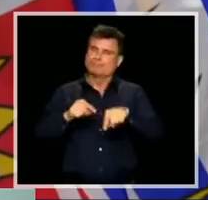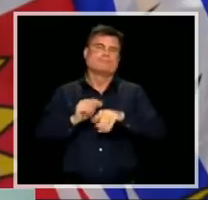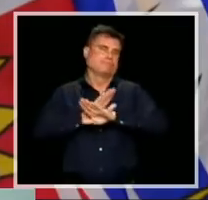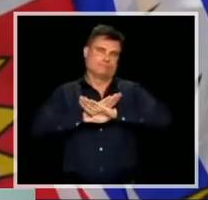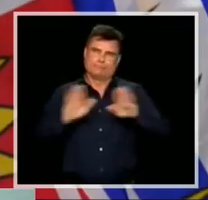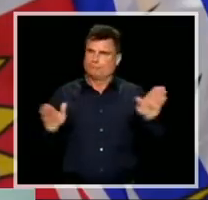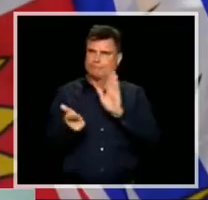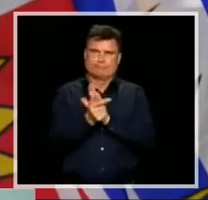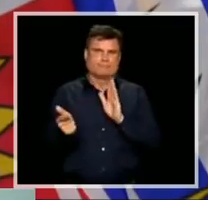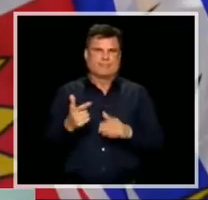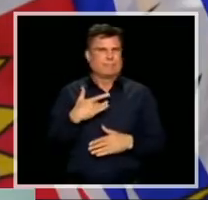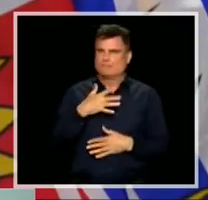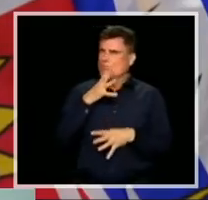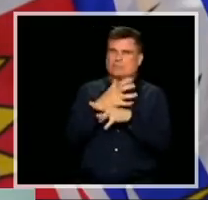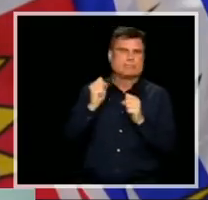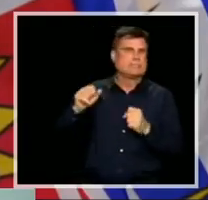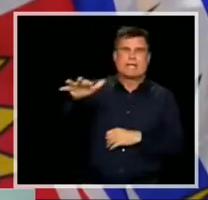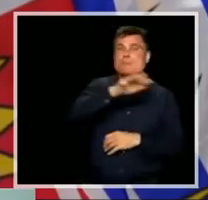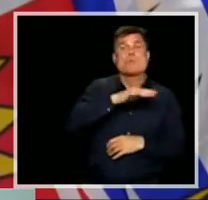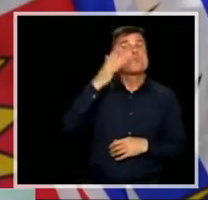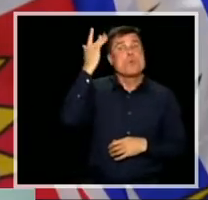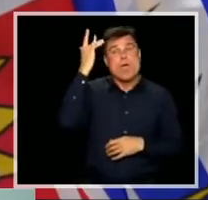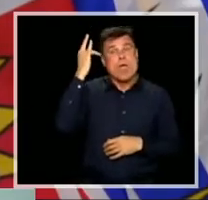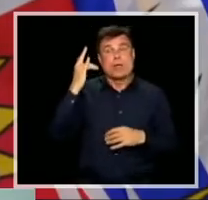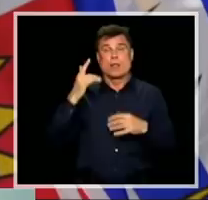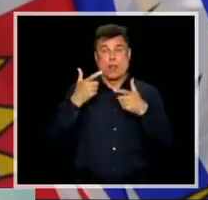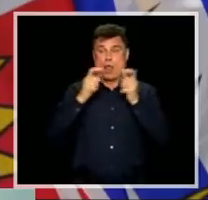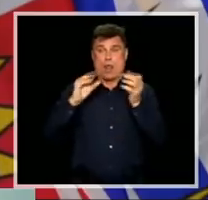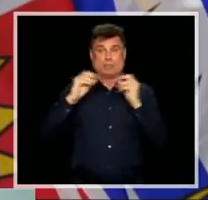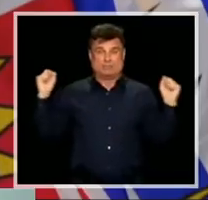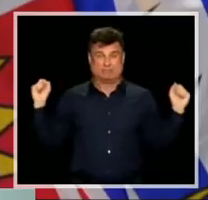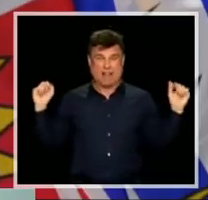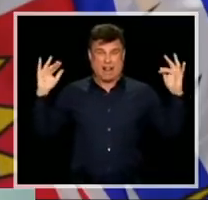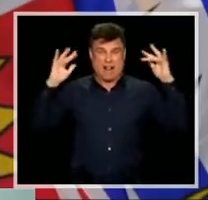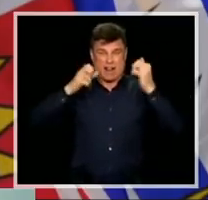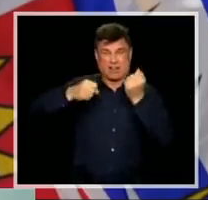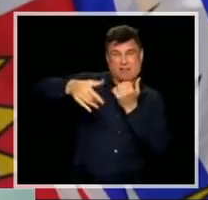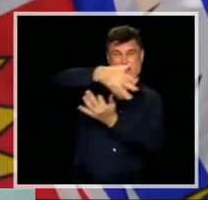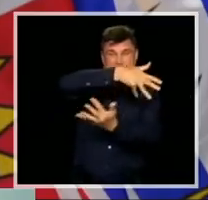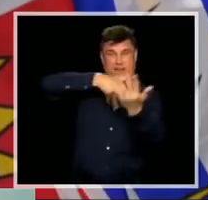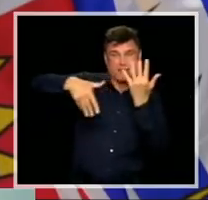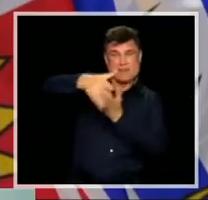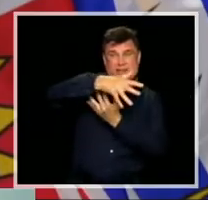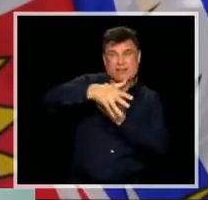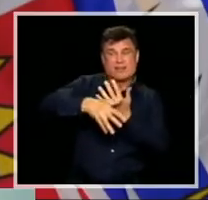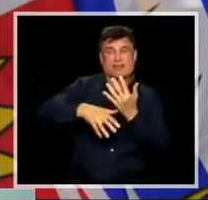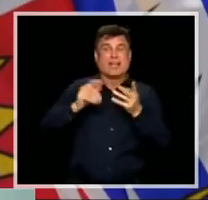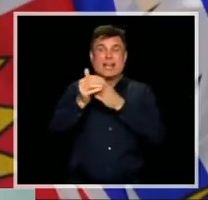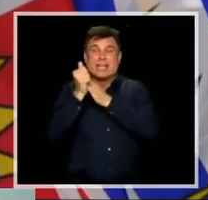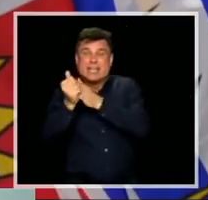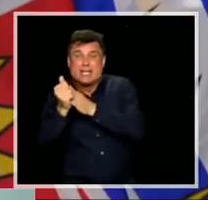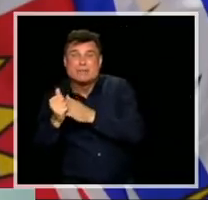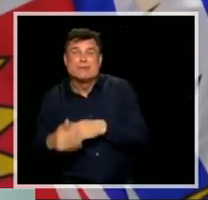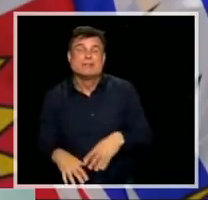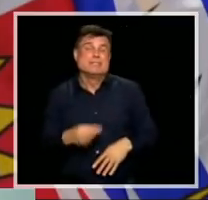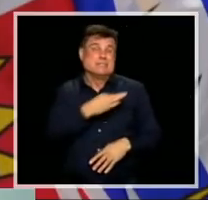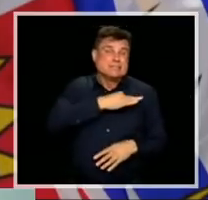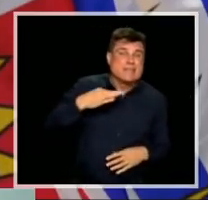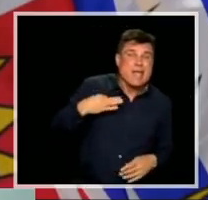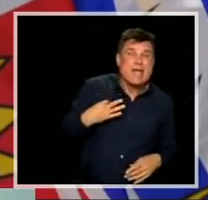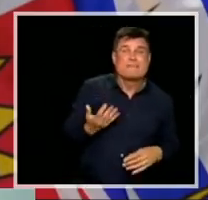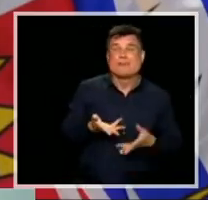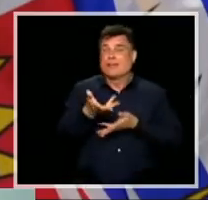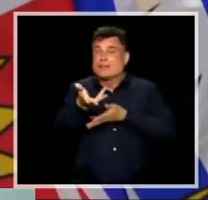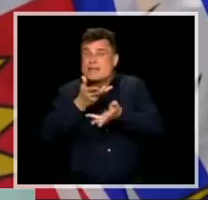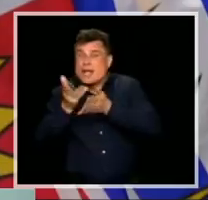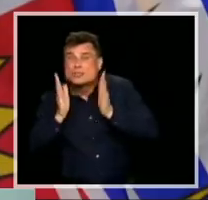cautionary tale. Large gatherings, we know, are still a significant risk for transmission of COVID-19.